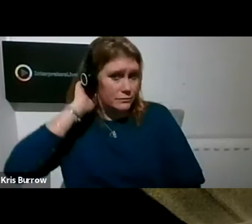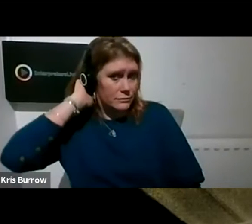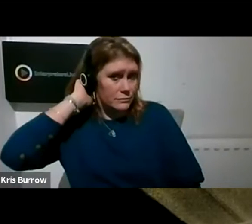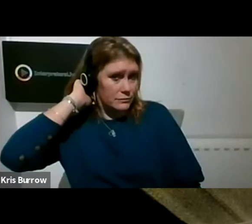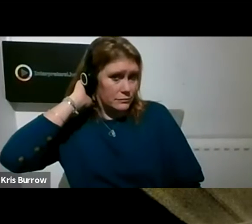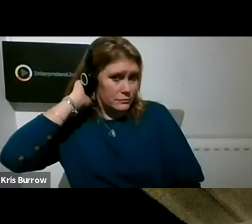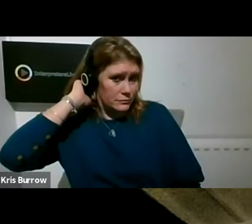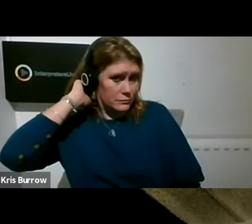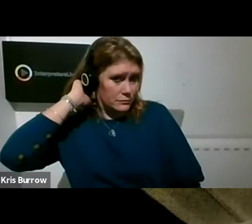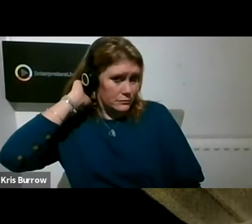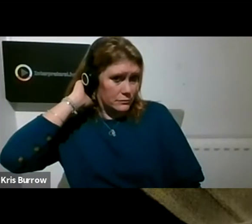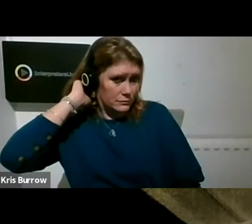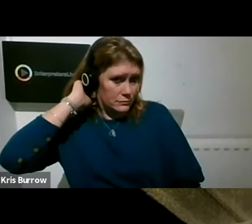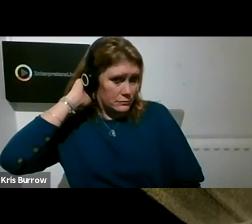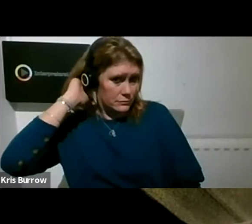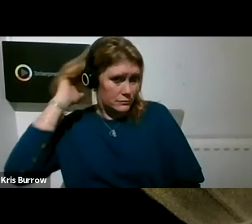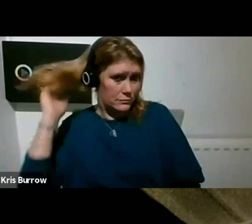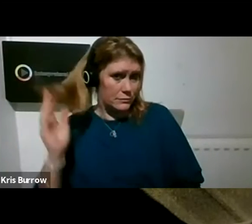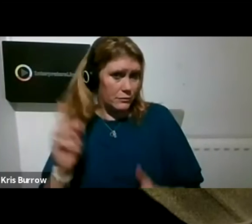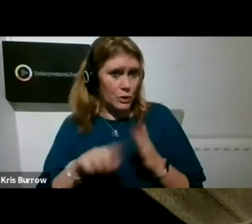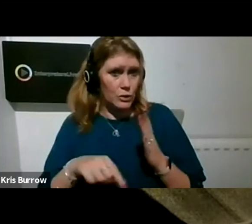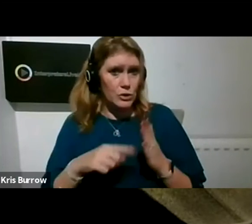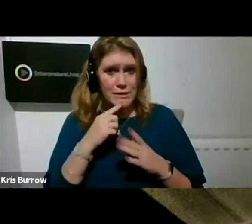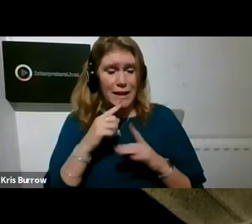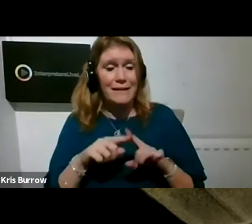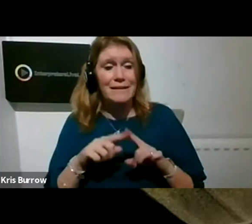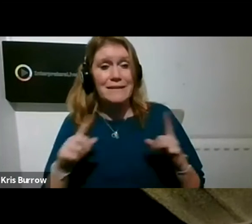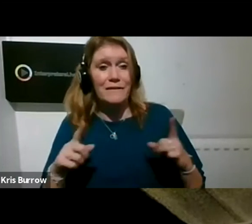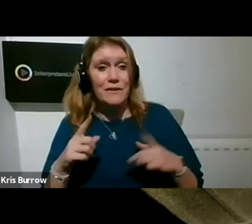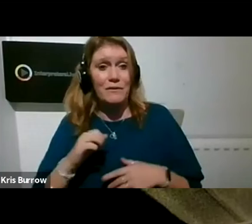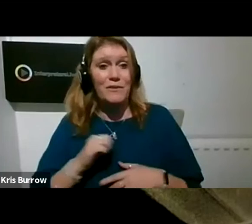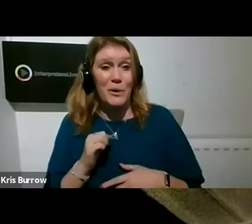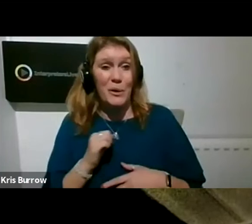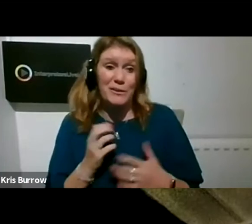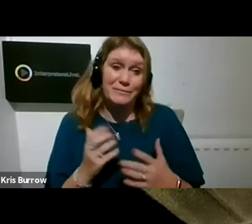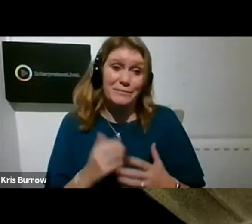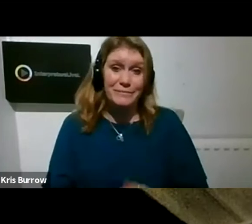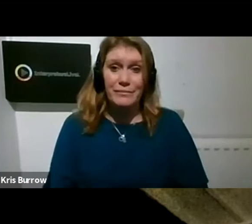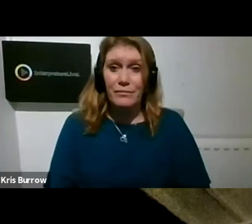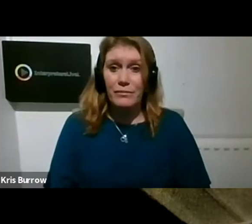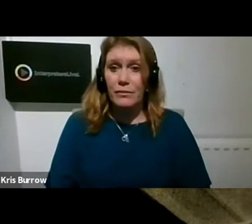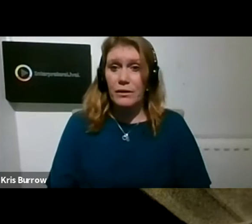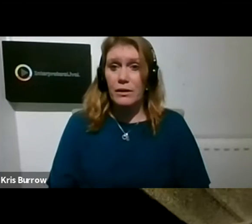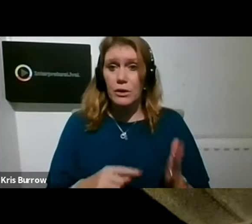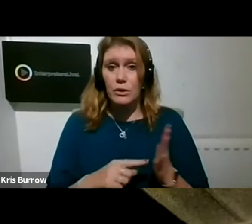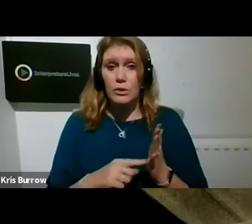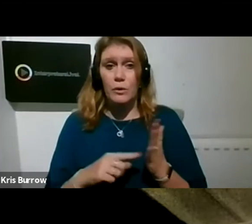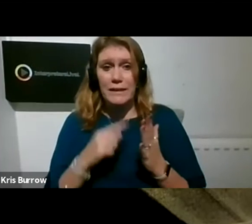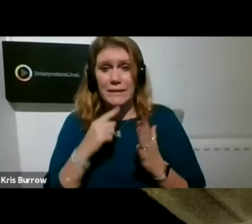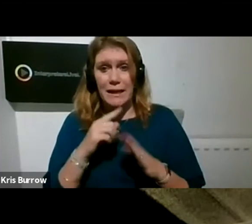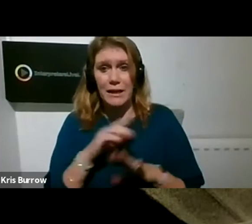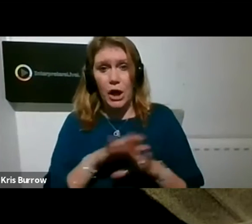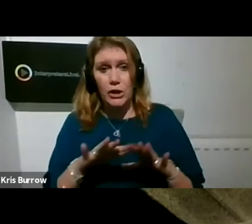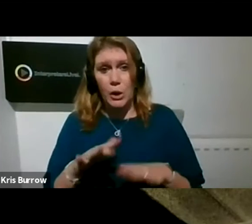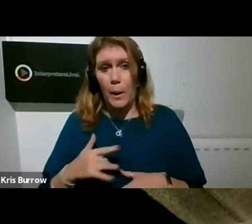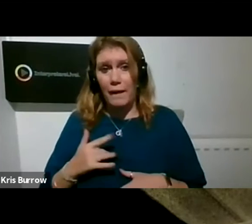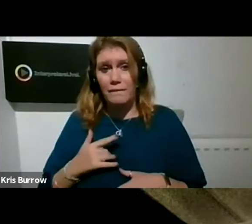so that was Scotland. that was great. I don't live in Scotland, but sometimes I think I